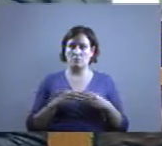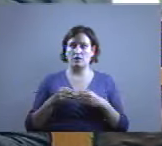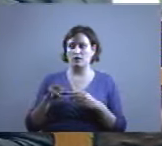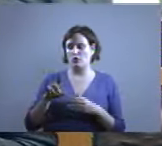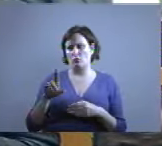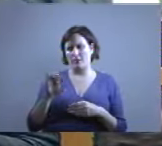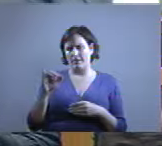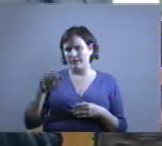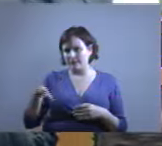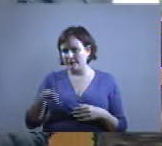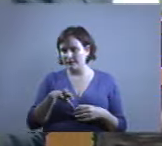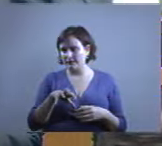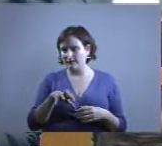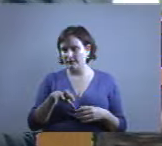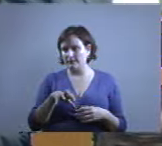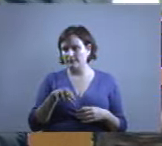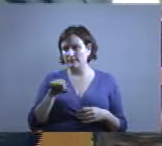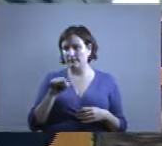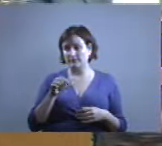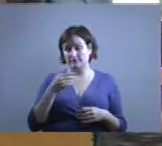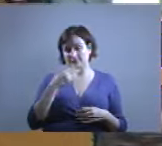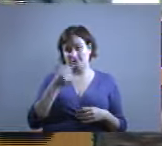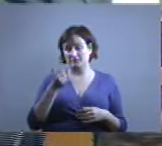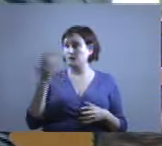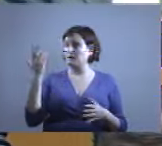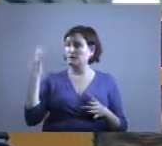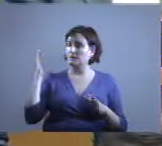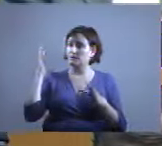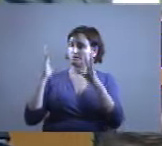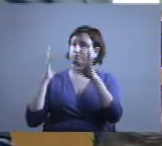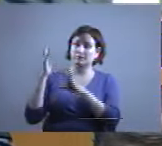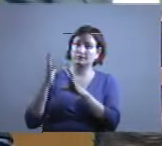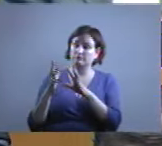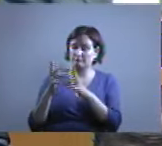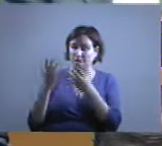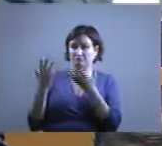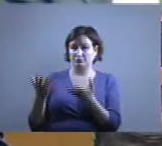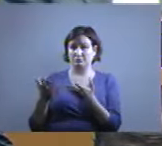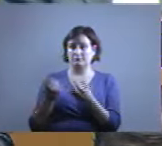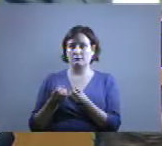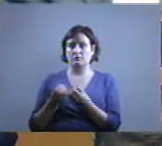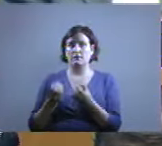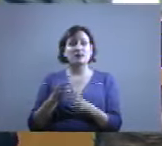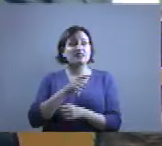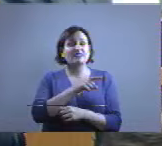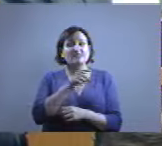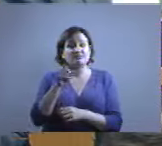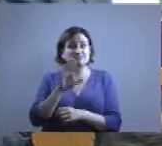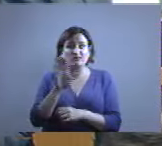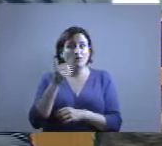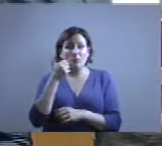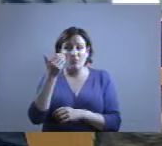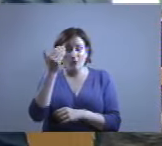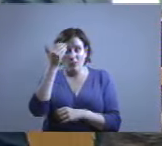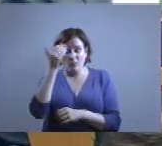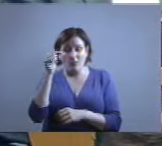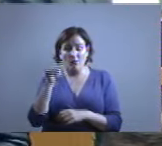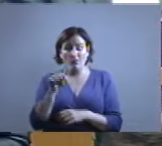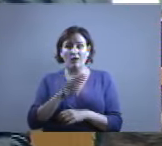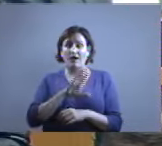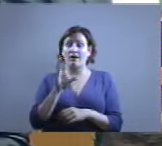most important historical event. Some across there will not like to know that most of the people, particularly of